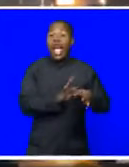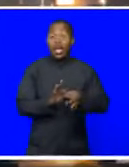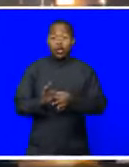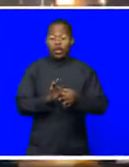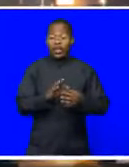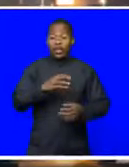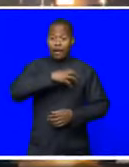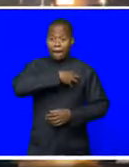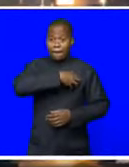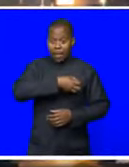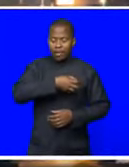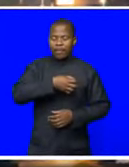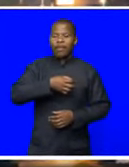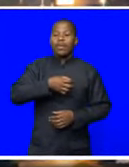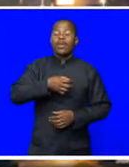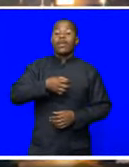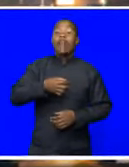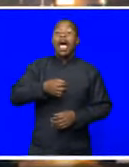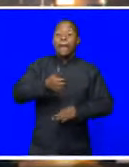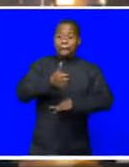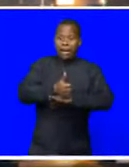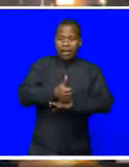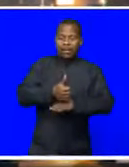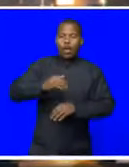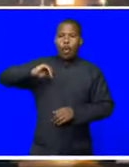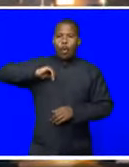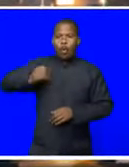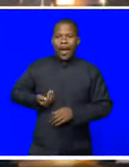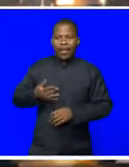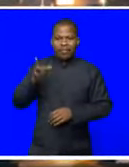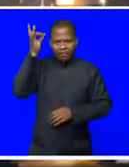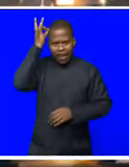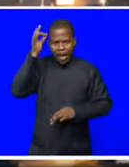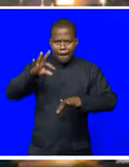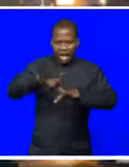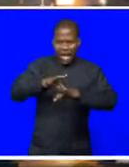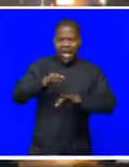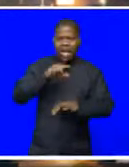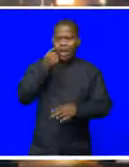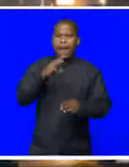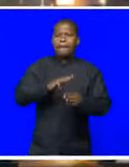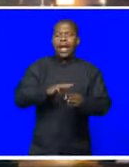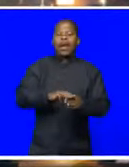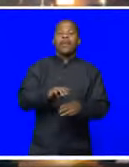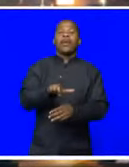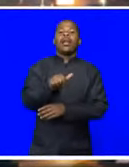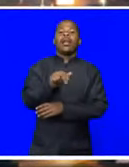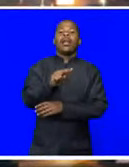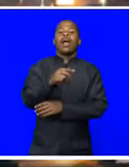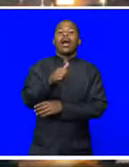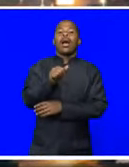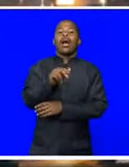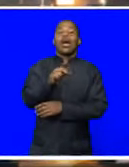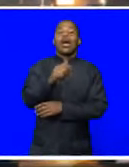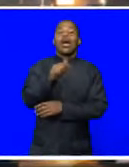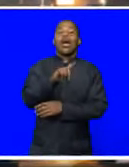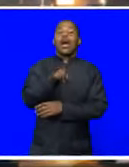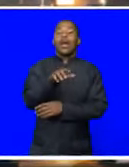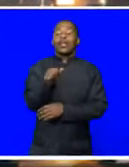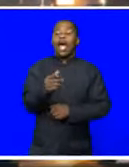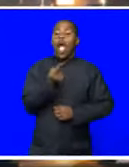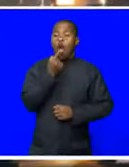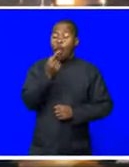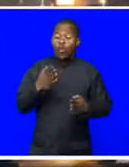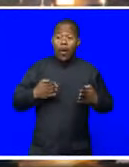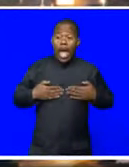The patron of Eswatini Hospice, Domingo Sikatilanganaze, says it remains the organization's top priority to see the nation joining hands and enabling